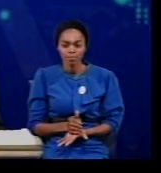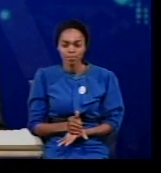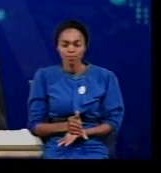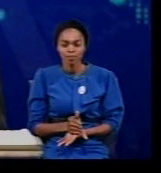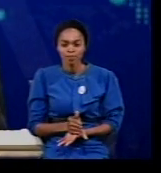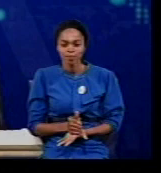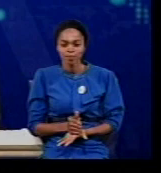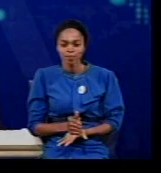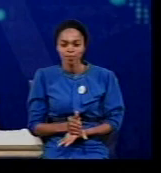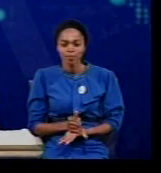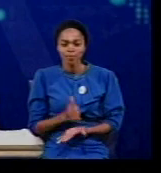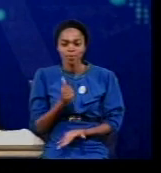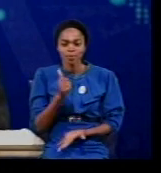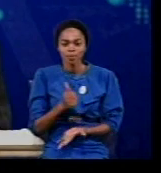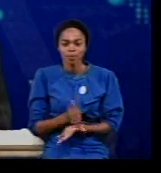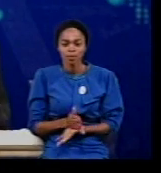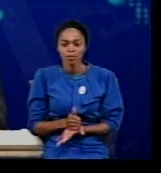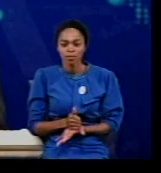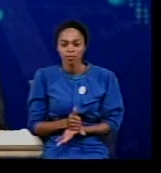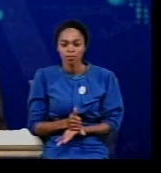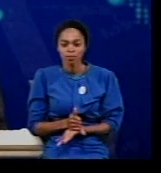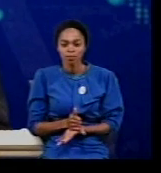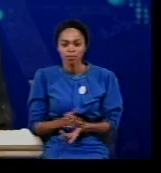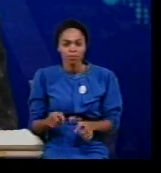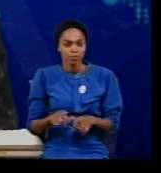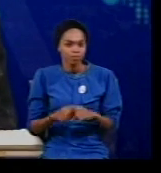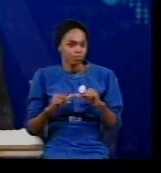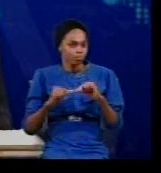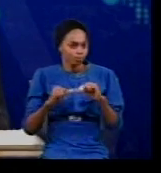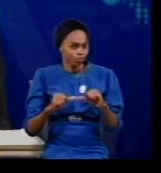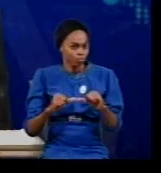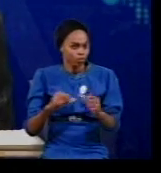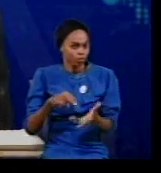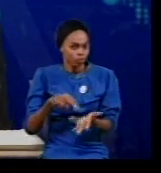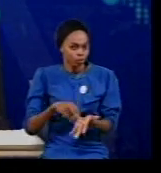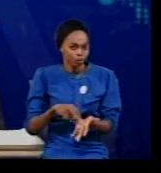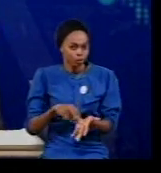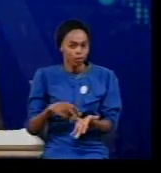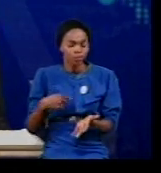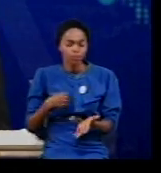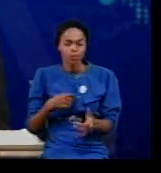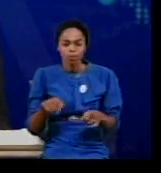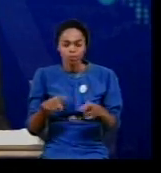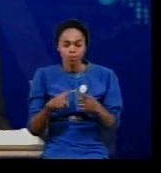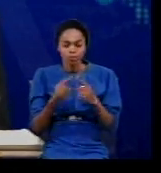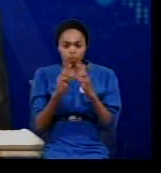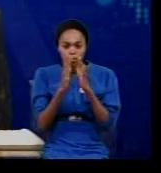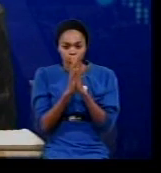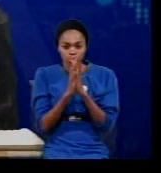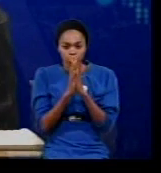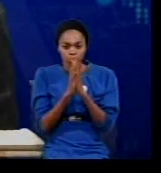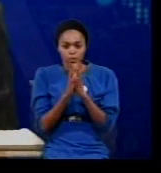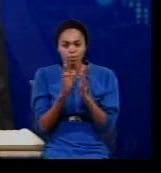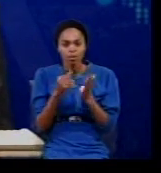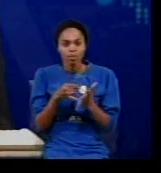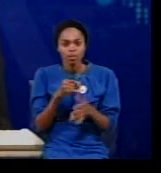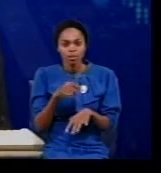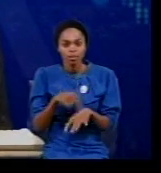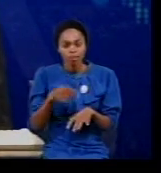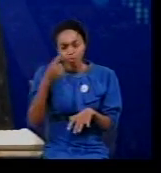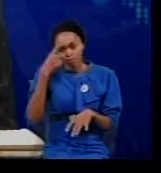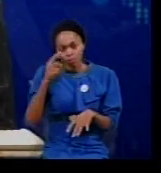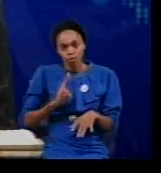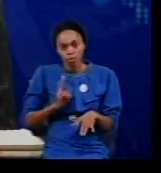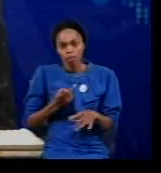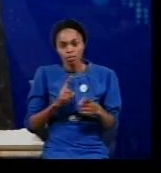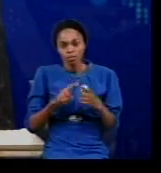he cannot fail. Don't go back to the lifestyle and the question and the confusion of Gideon. The Lord has given us complete assurance,